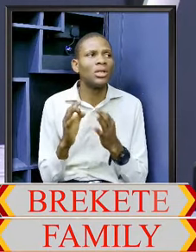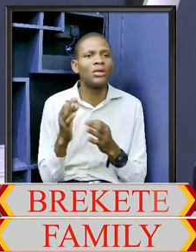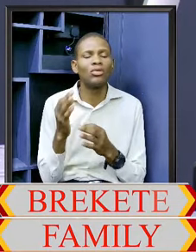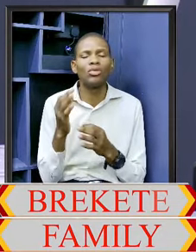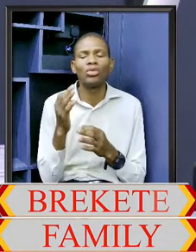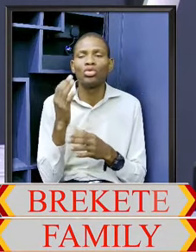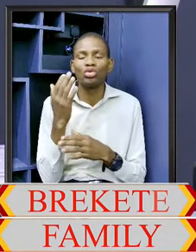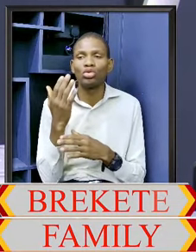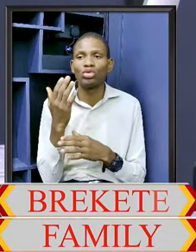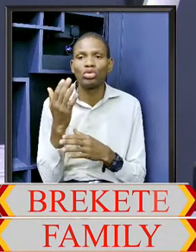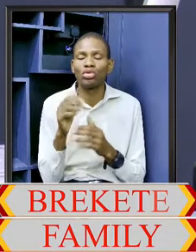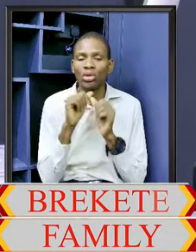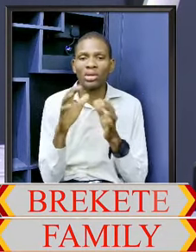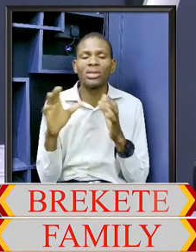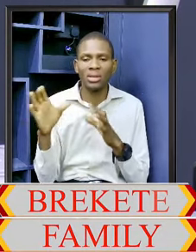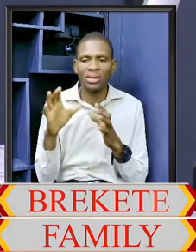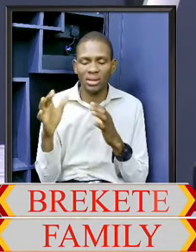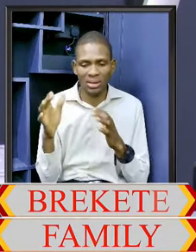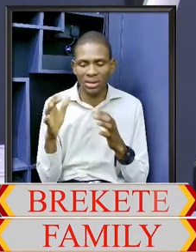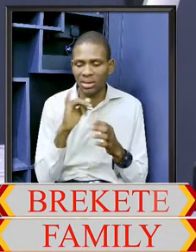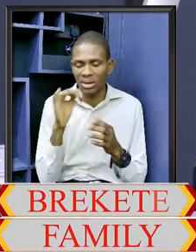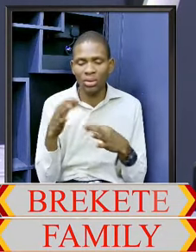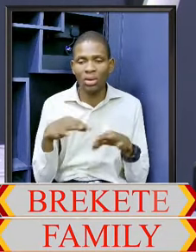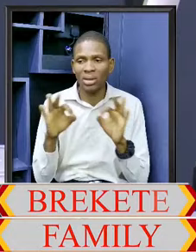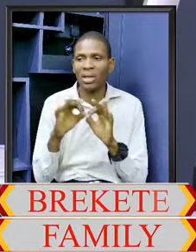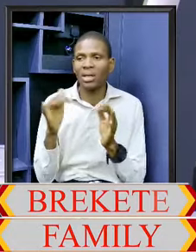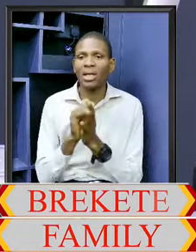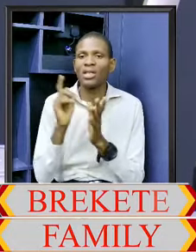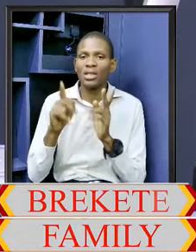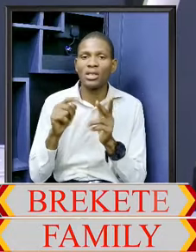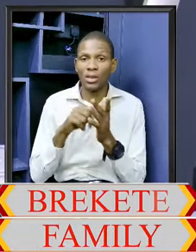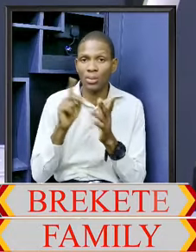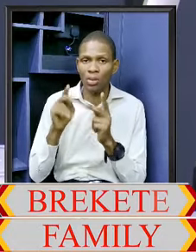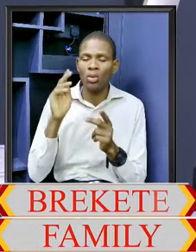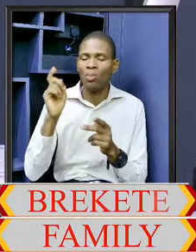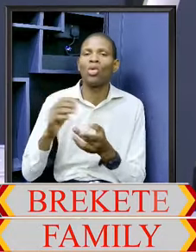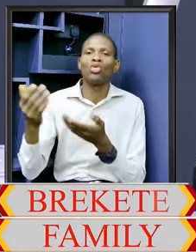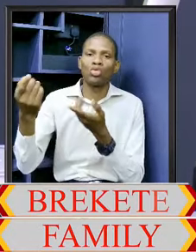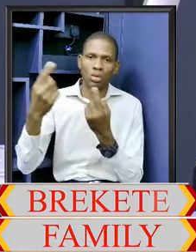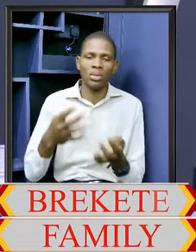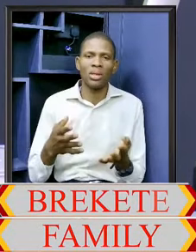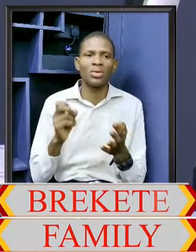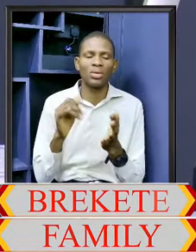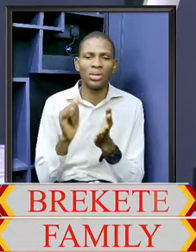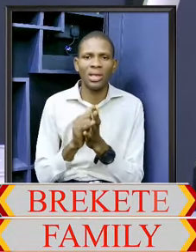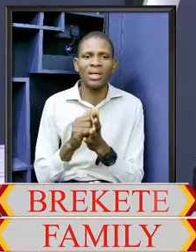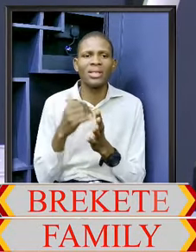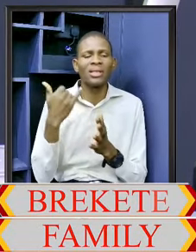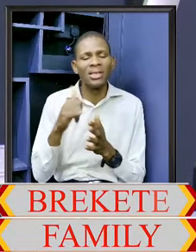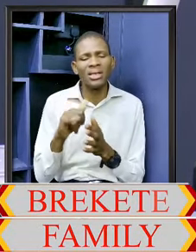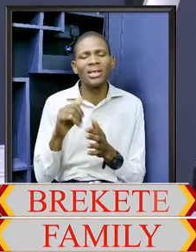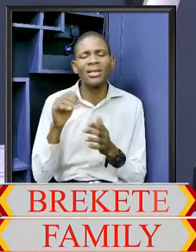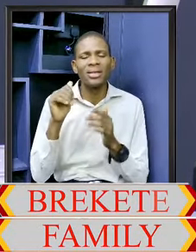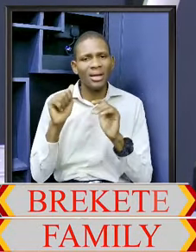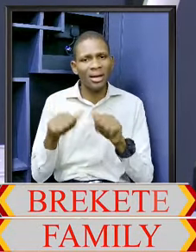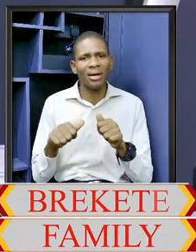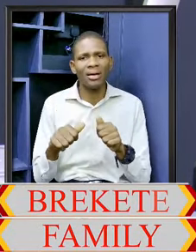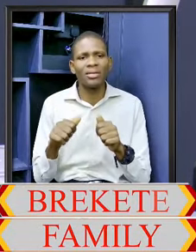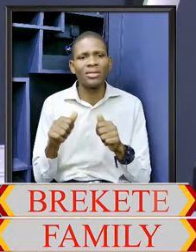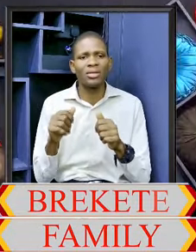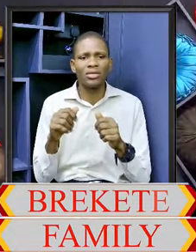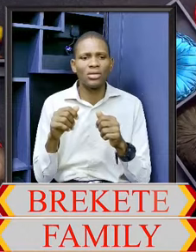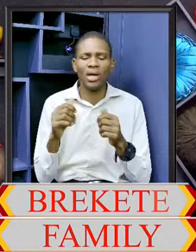carry on a join body, make we take them, they save life, because the purpose of this program will be Brekete Family, not to serve